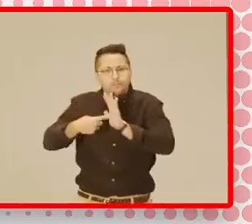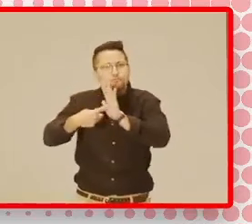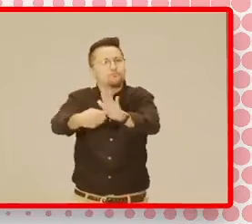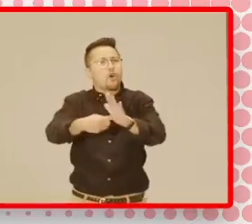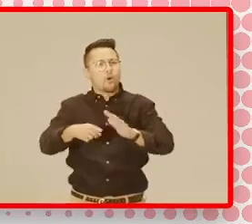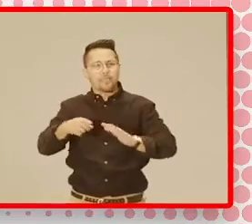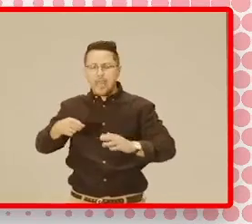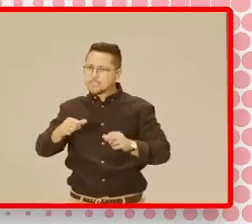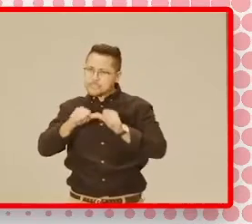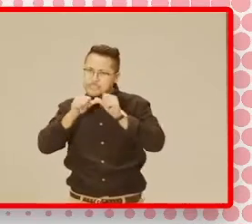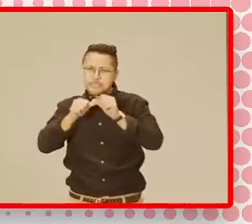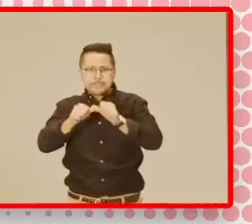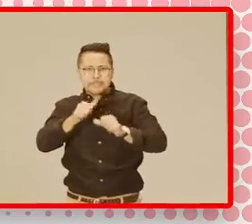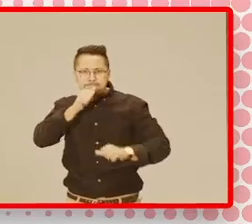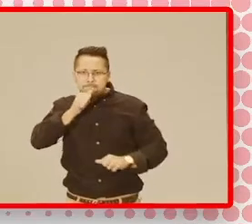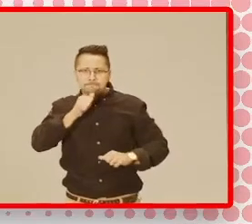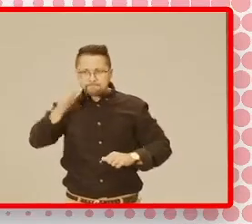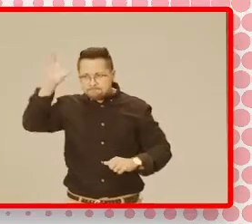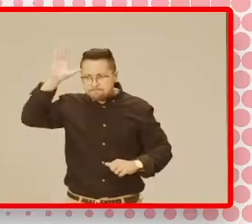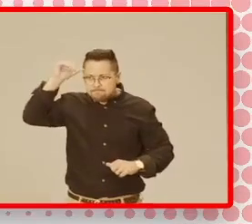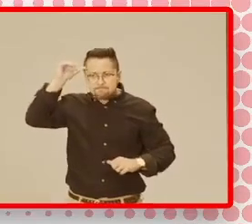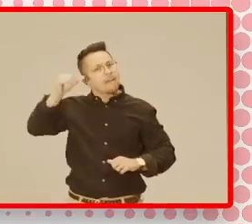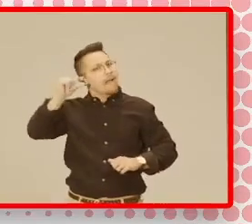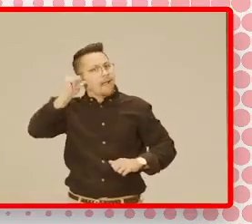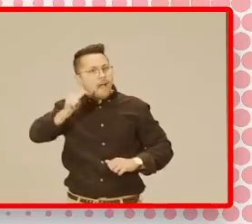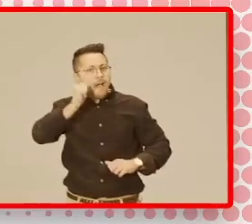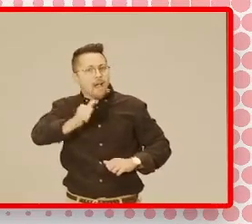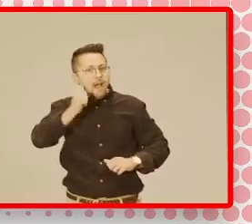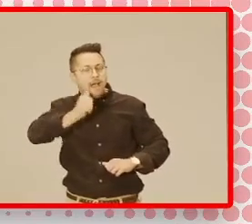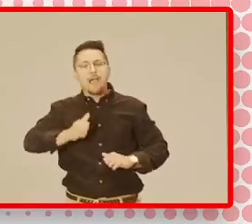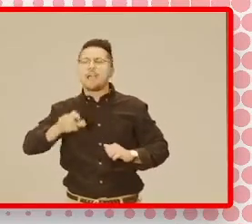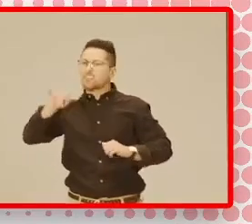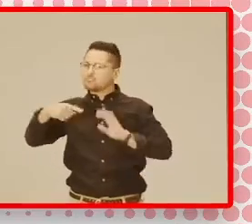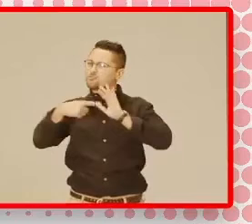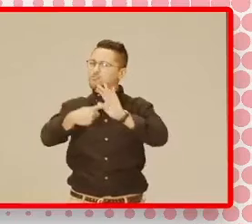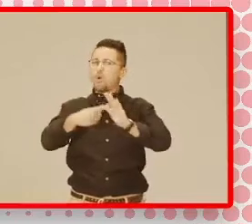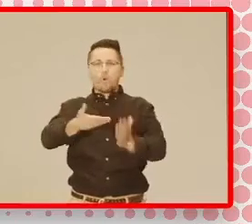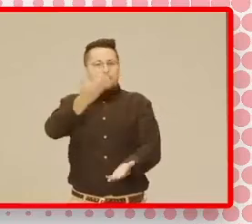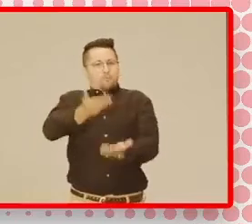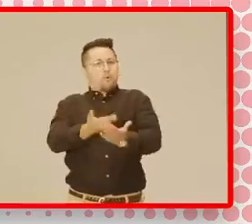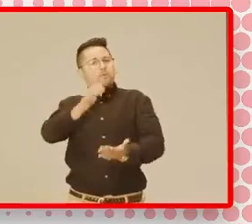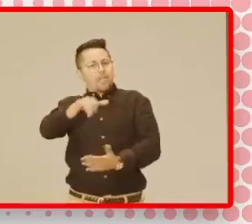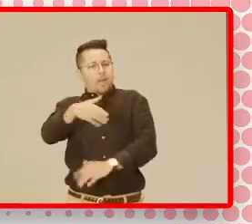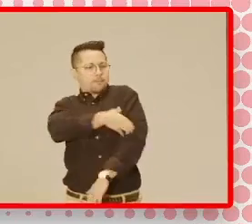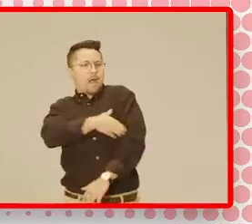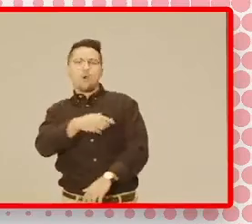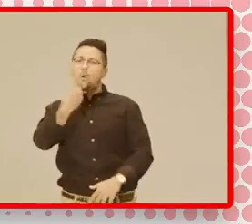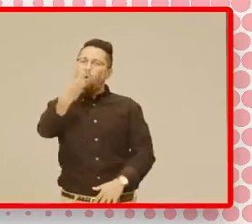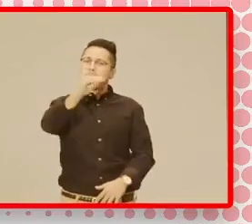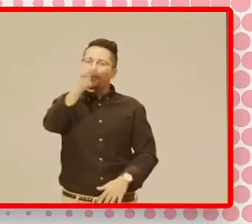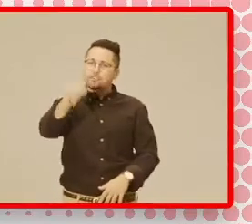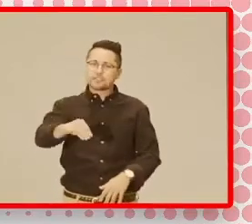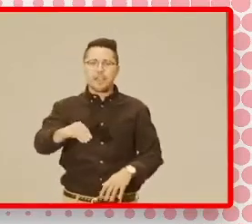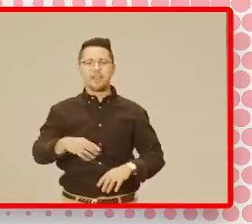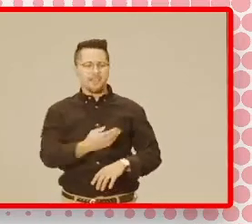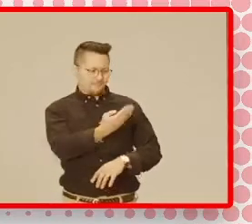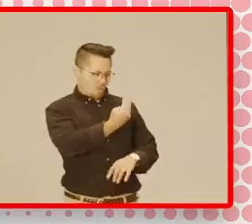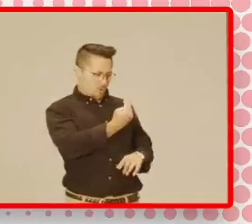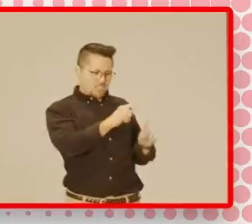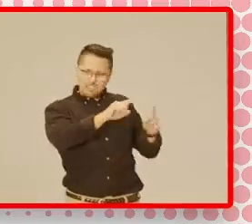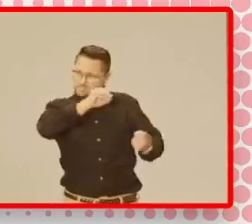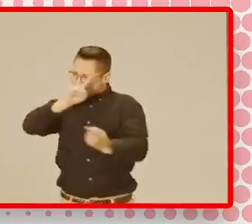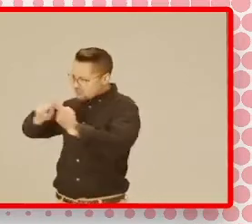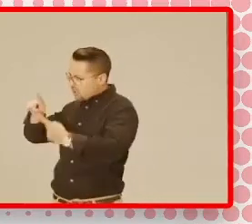to stuff every day, and he shows you the power of the 1% gain. 14 to 140 miles in a year,